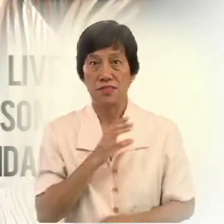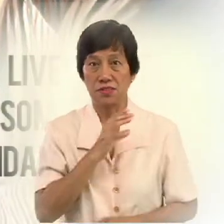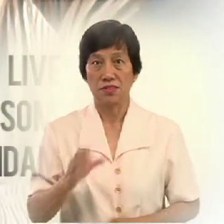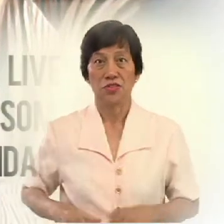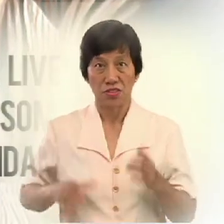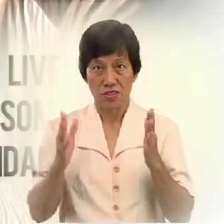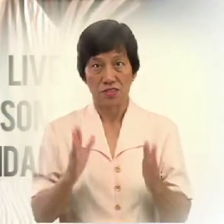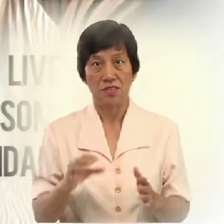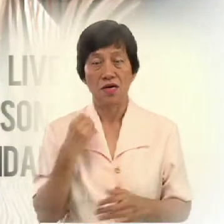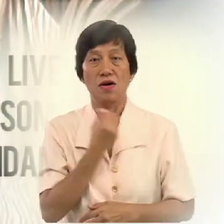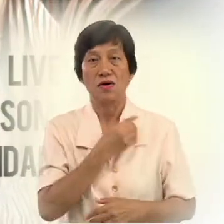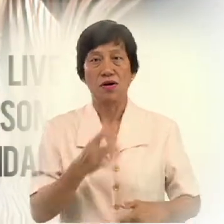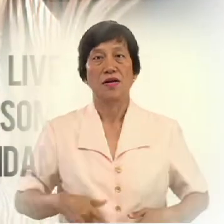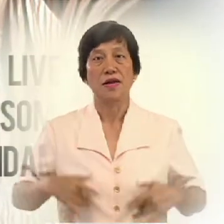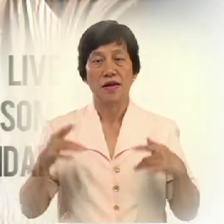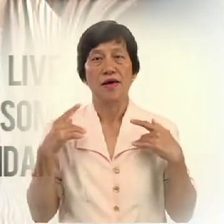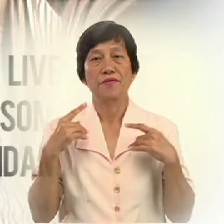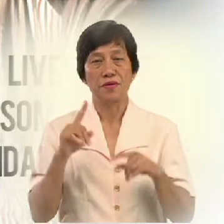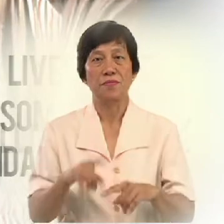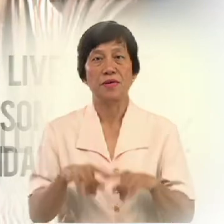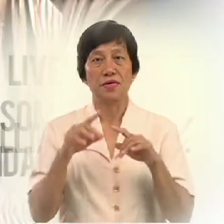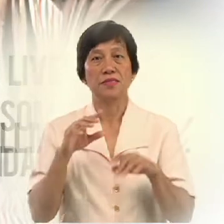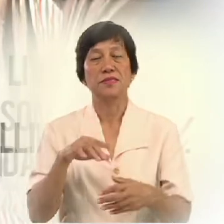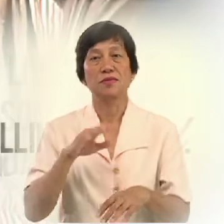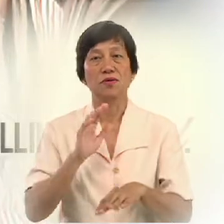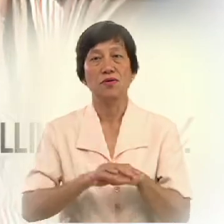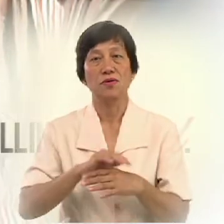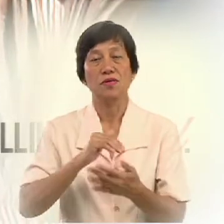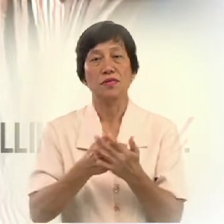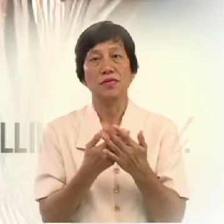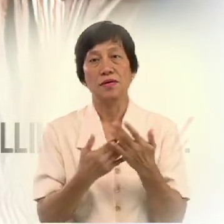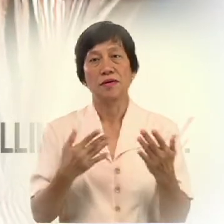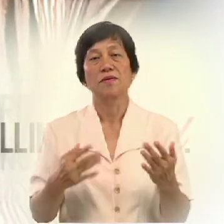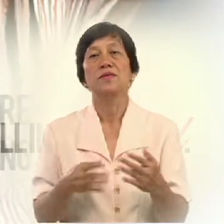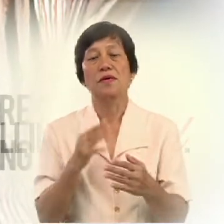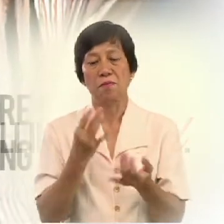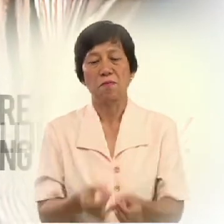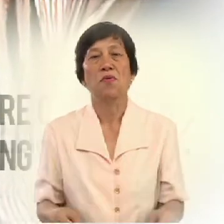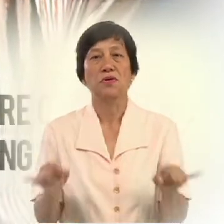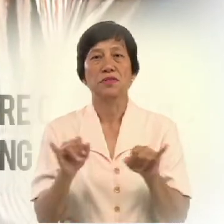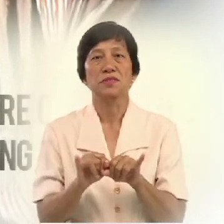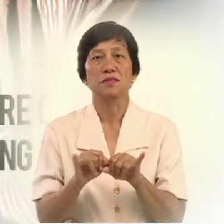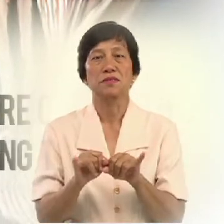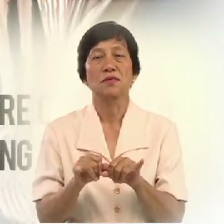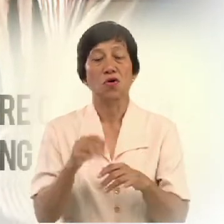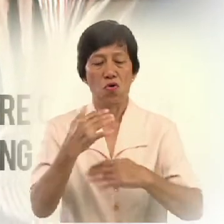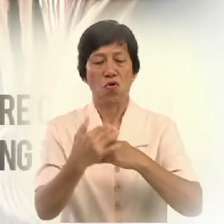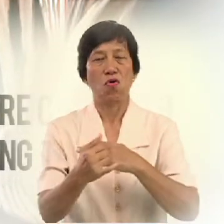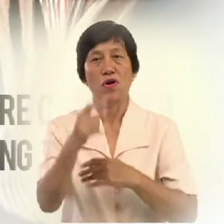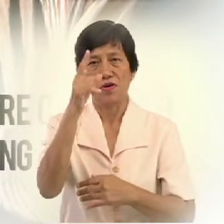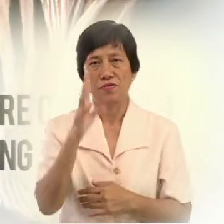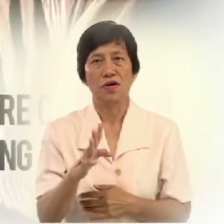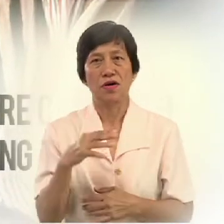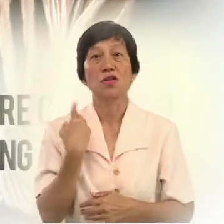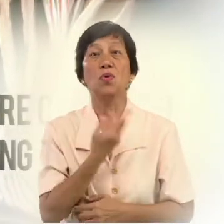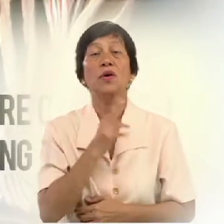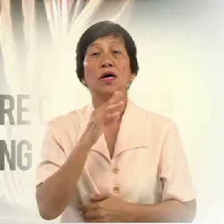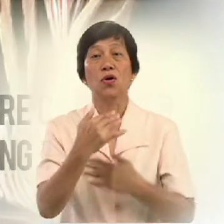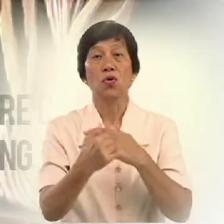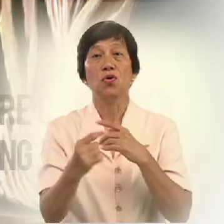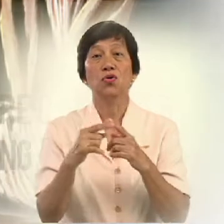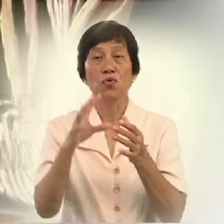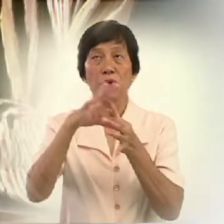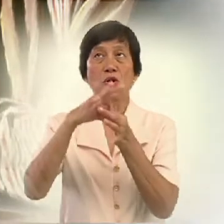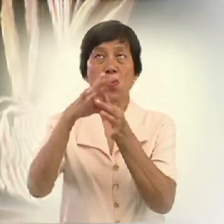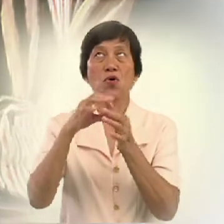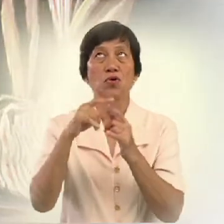lives rest on something fundamental: the calling of God. We are called to belong to Him.